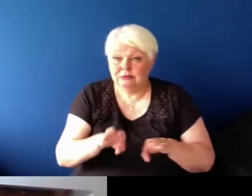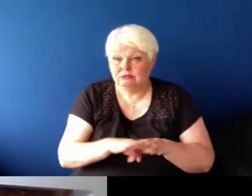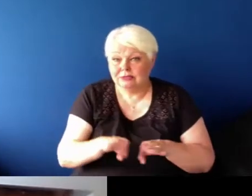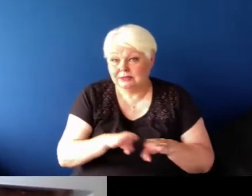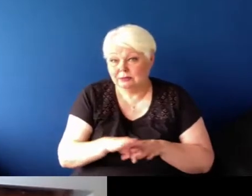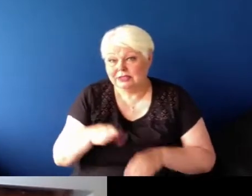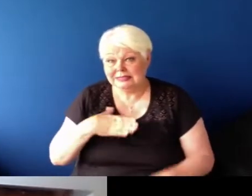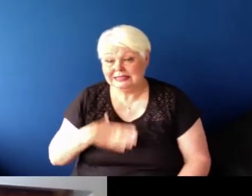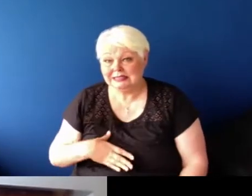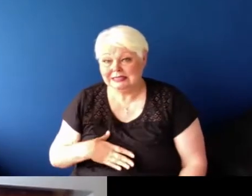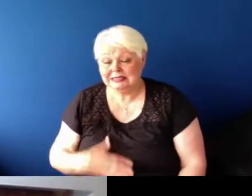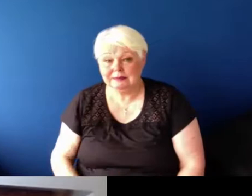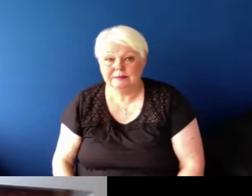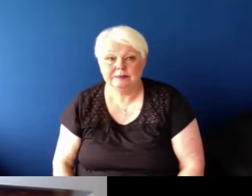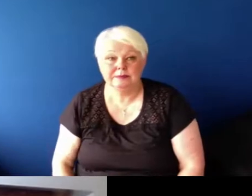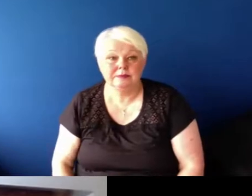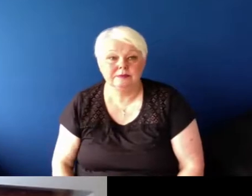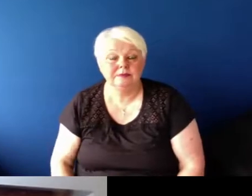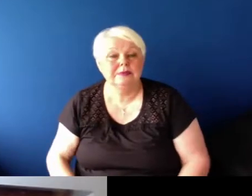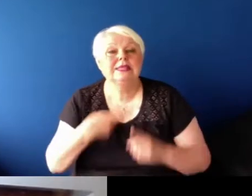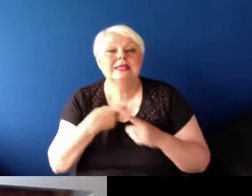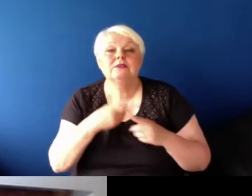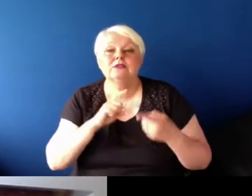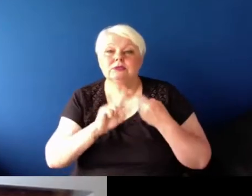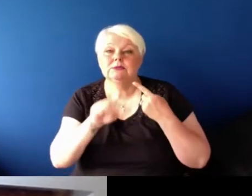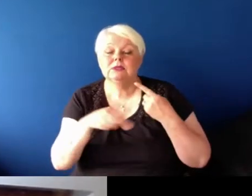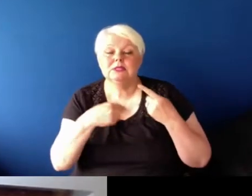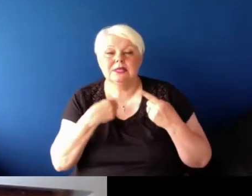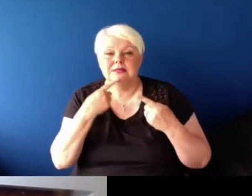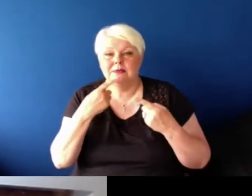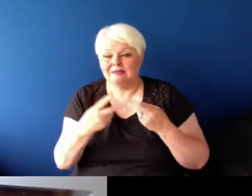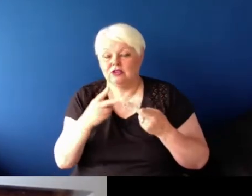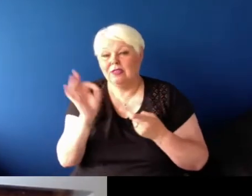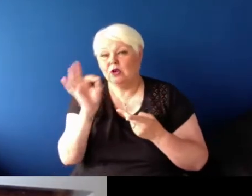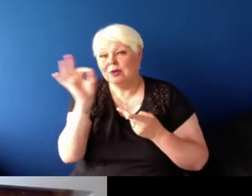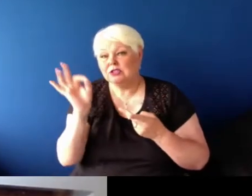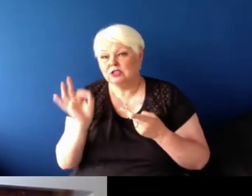Yeah. And there's an echo of that in the another question.